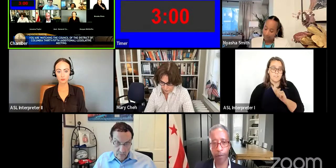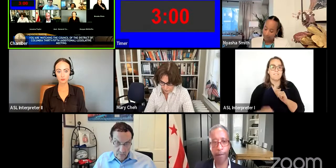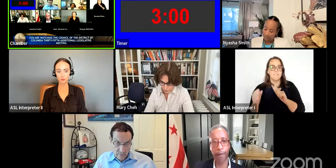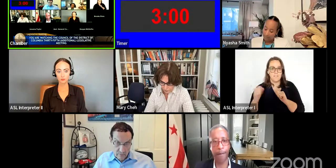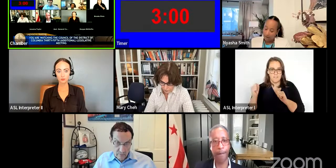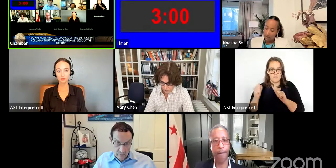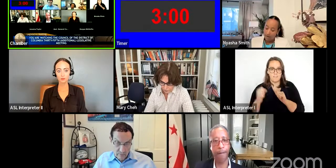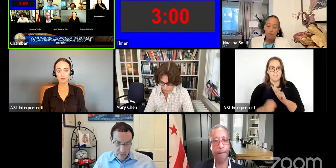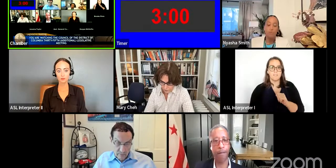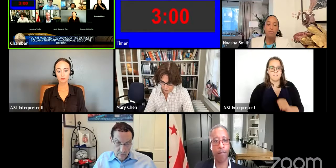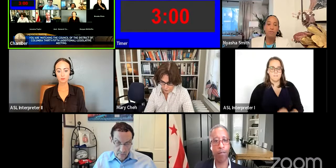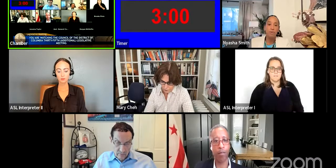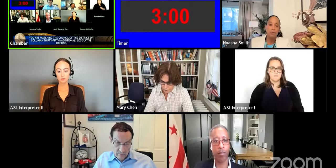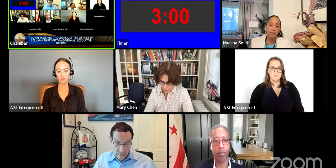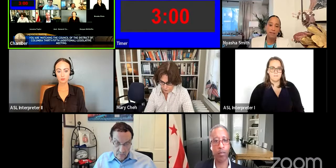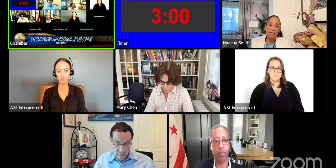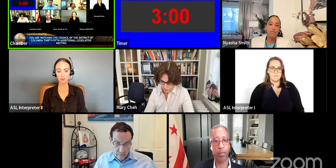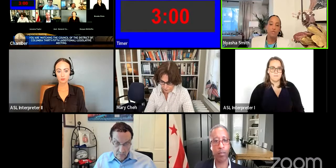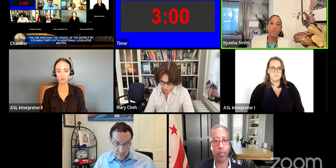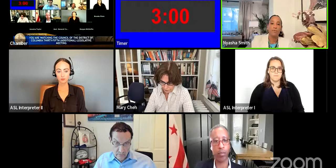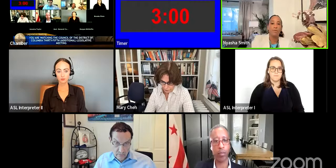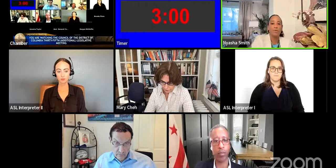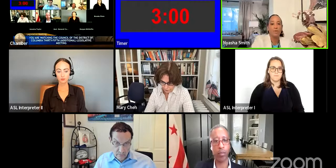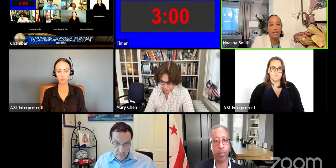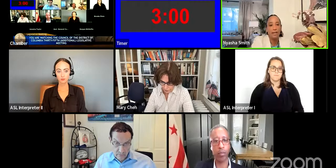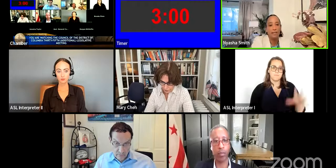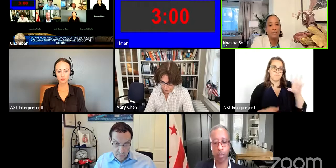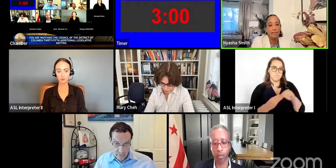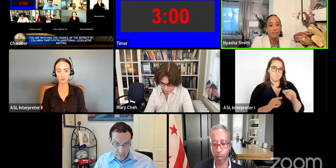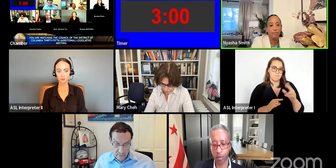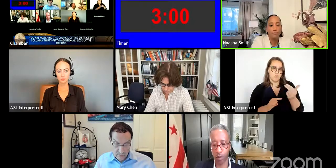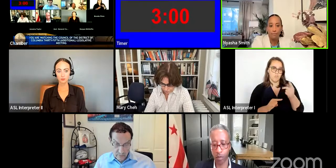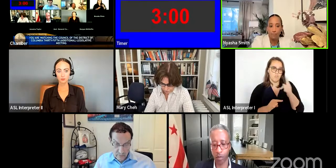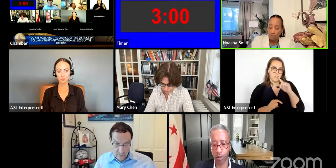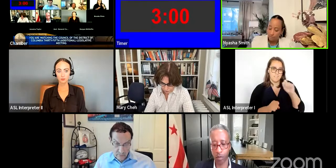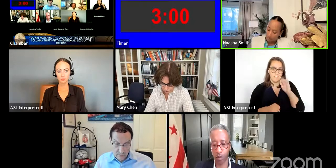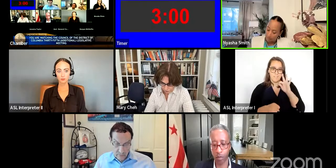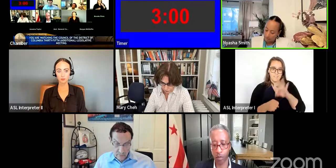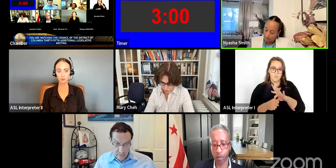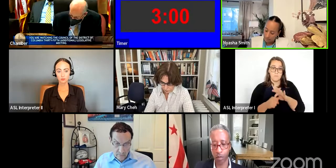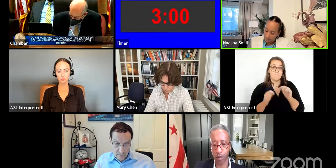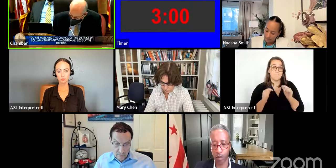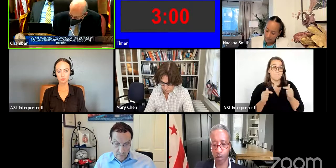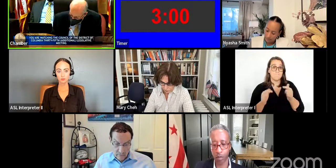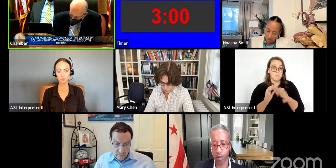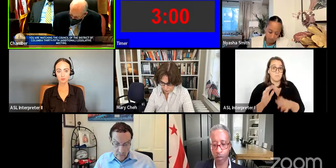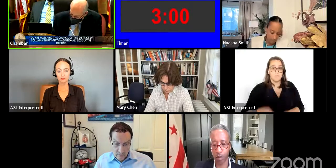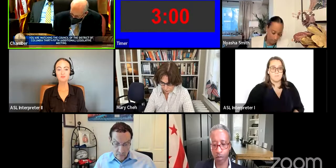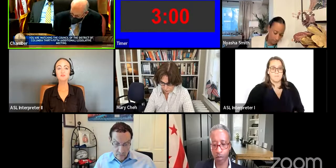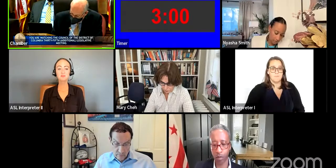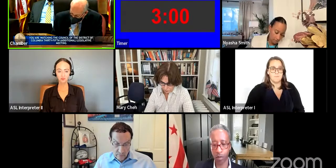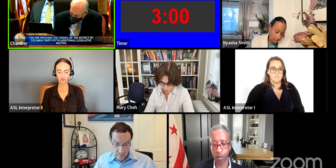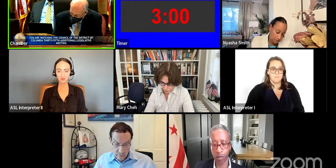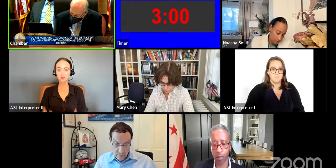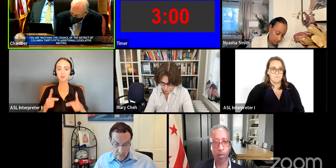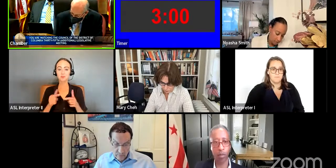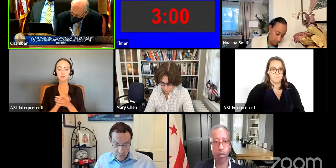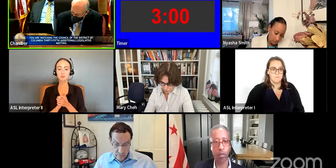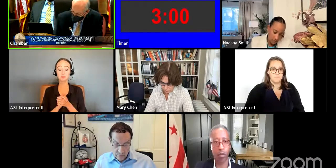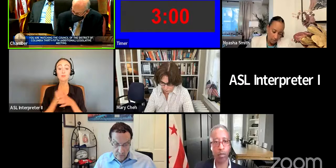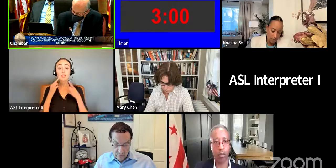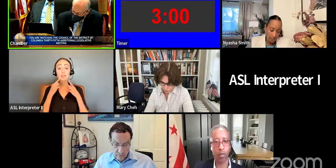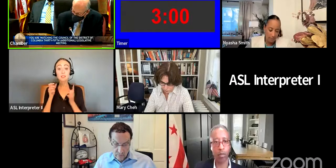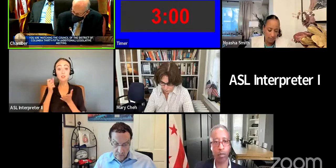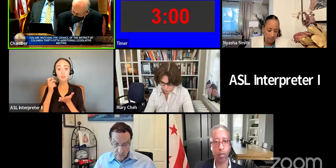Yes. Councilmember Silverman votes yes. Mr. Chairman, there are 13 yeses. Thank you, Madam Secretary. The declaration is